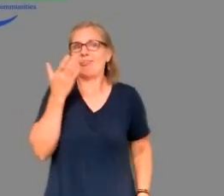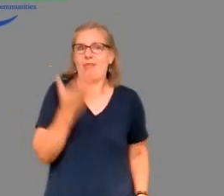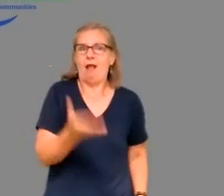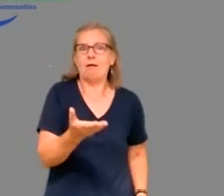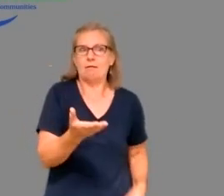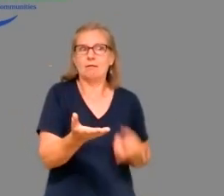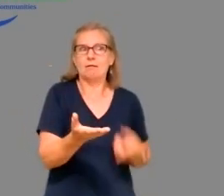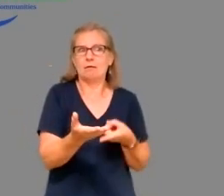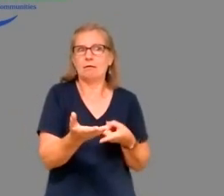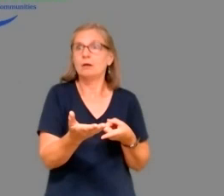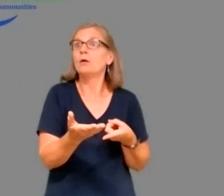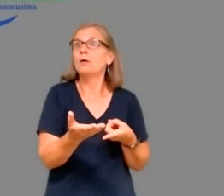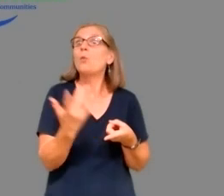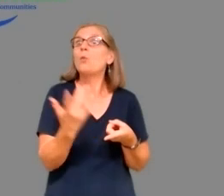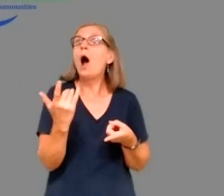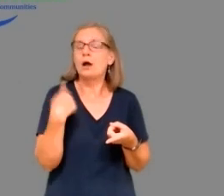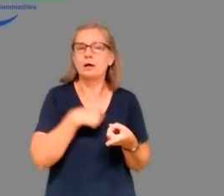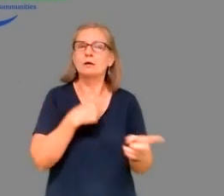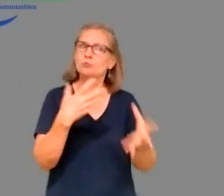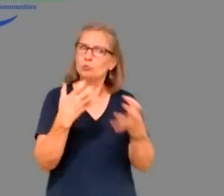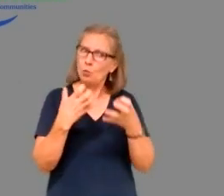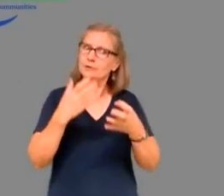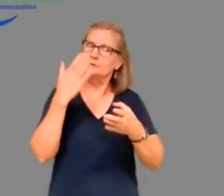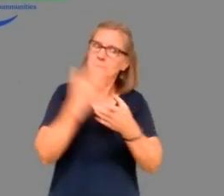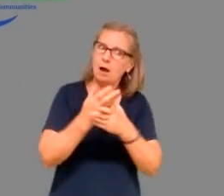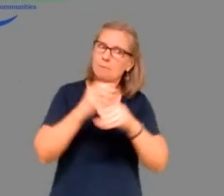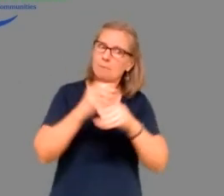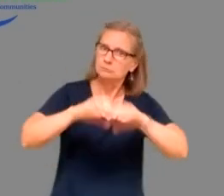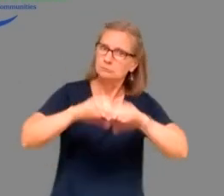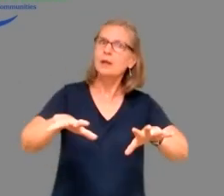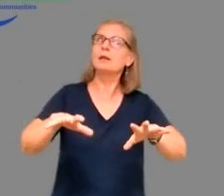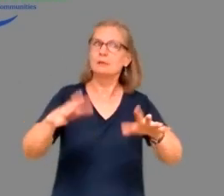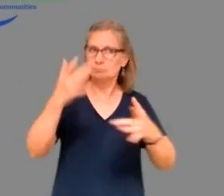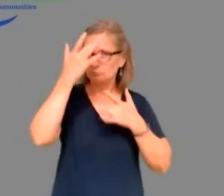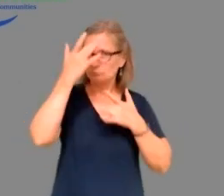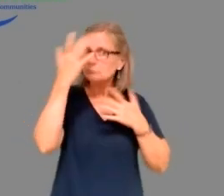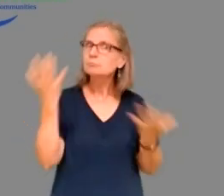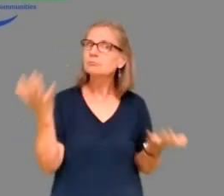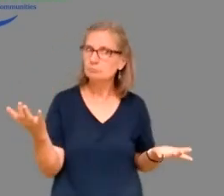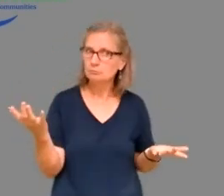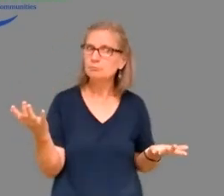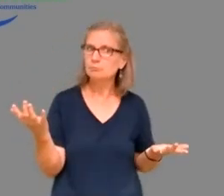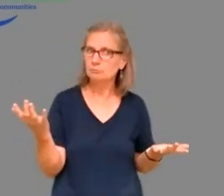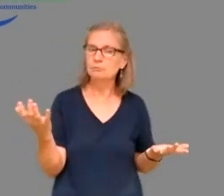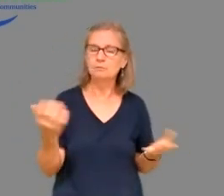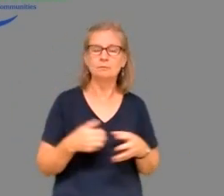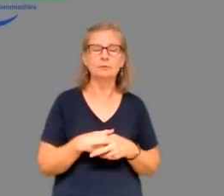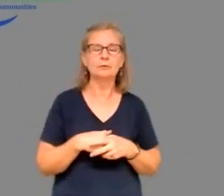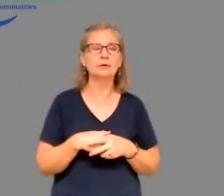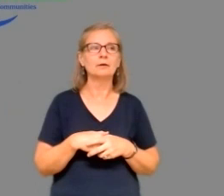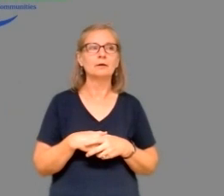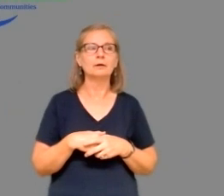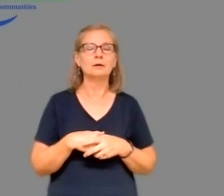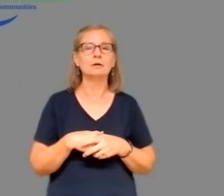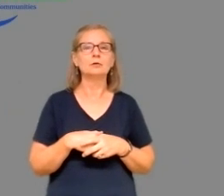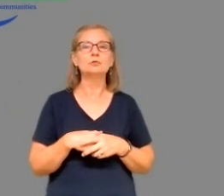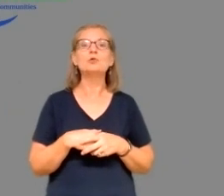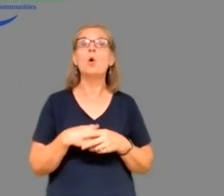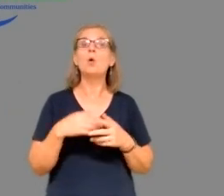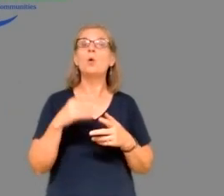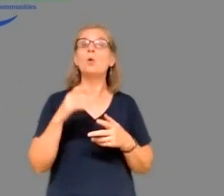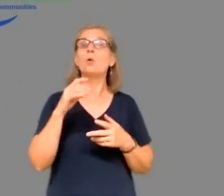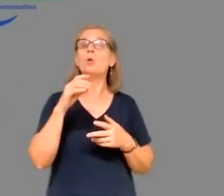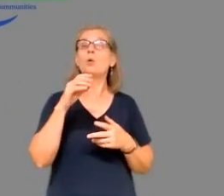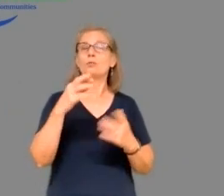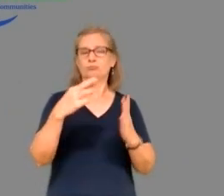to be able to stop a potential spread of illness. And I mean, we those rules and ethics have been put in place